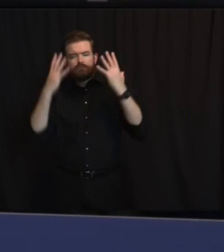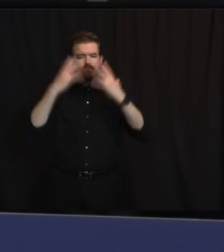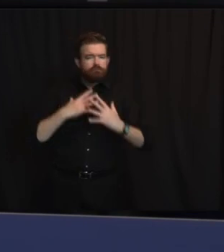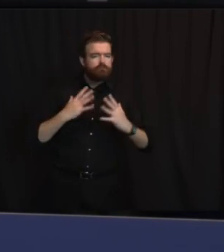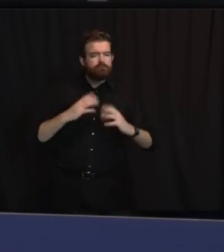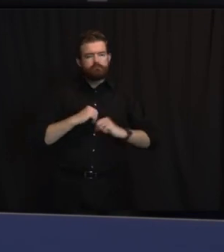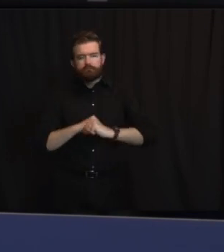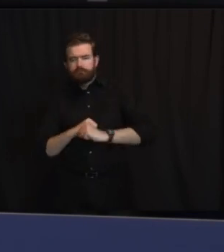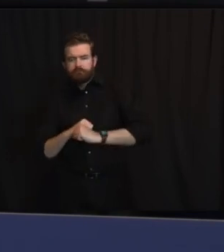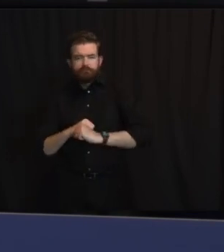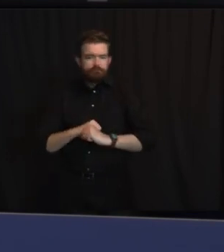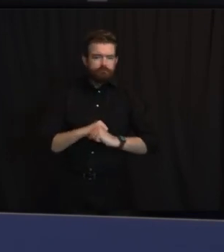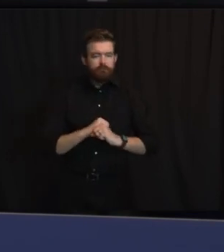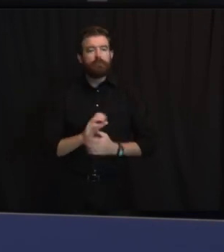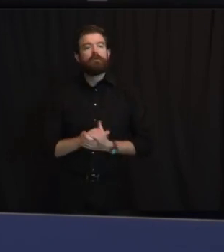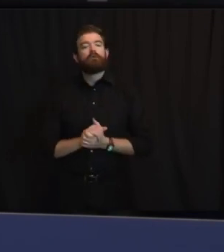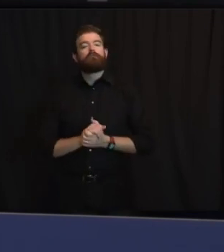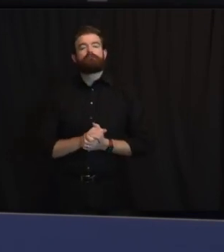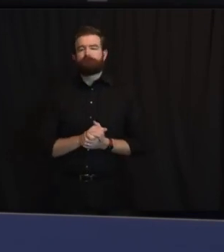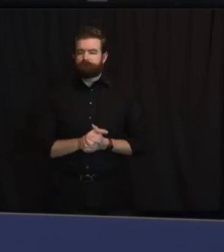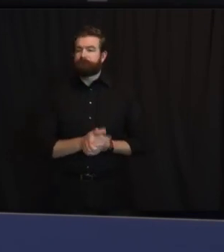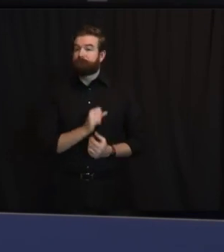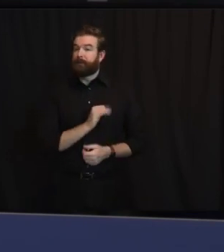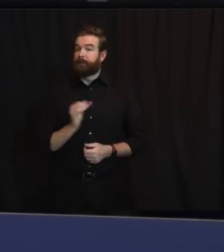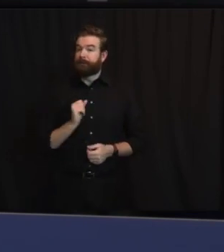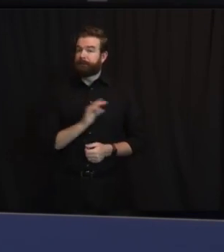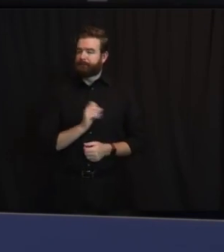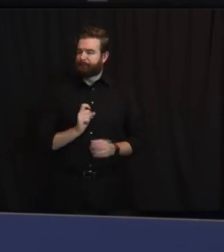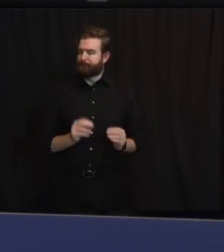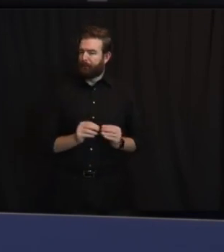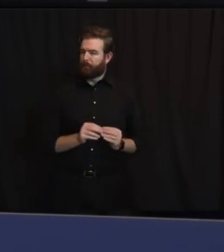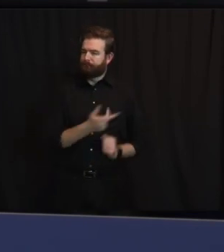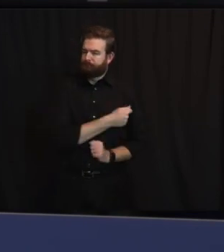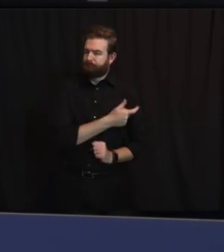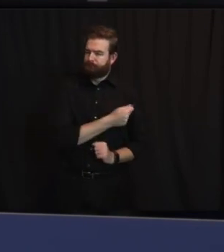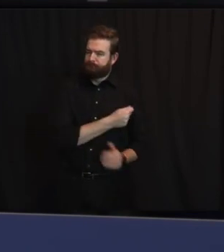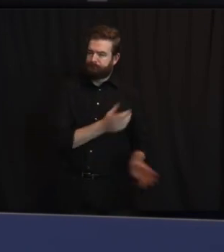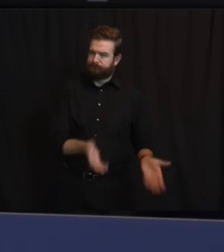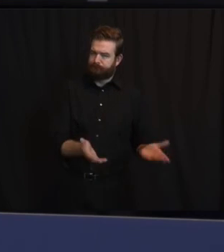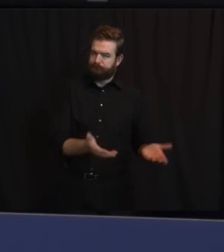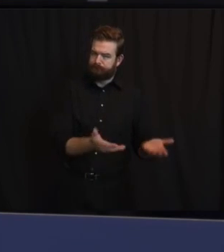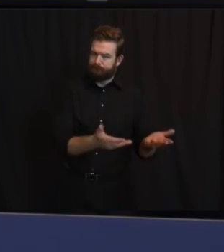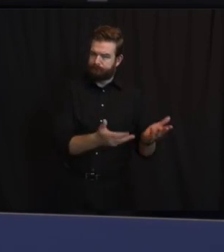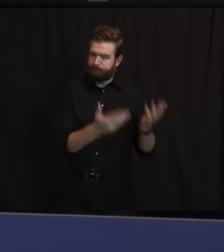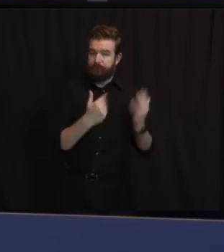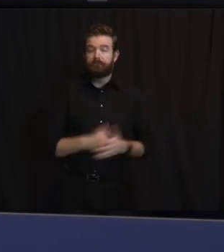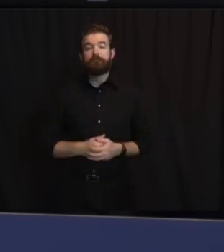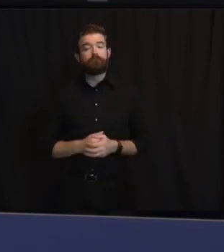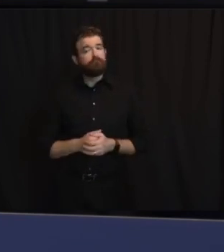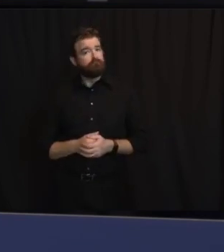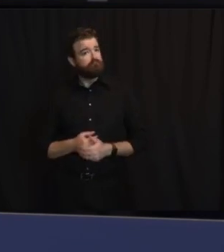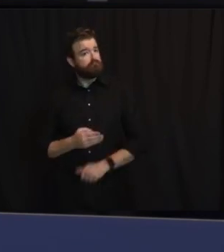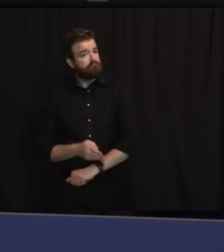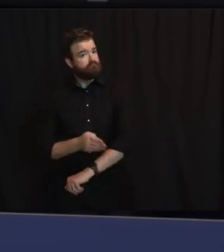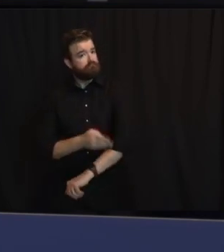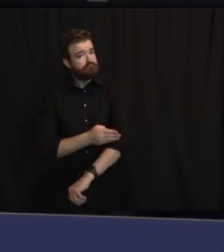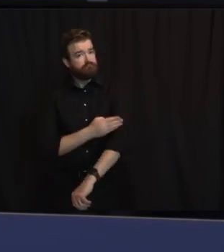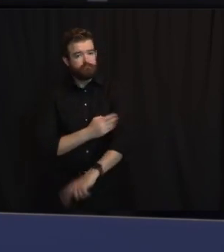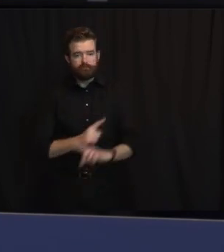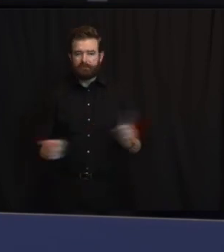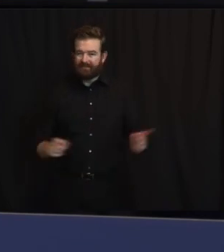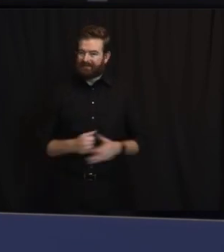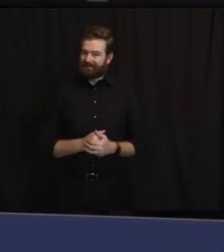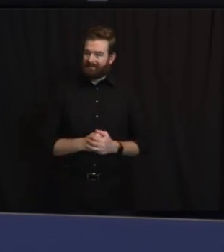staff. While we have seen some progress, only about 56% of long-term